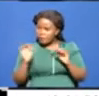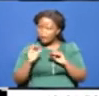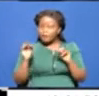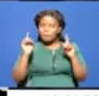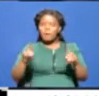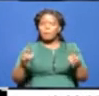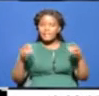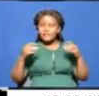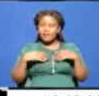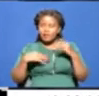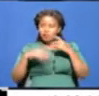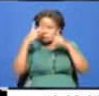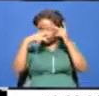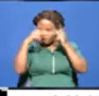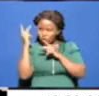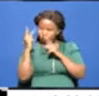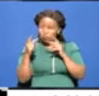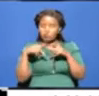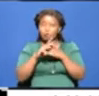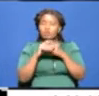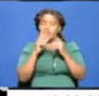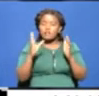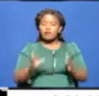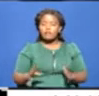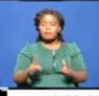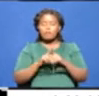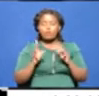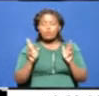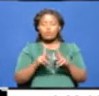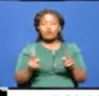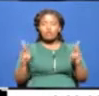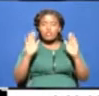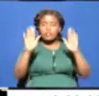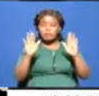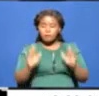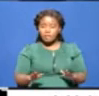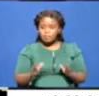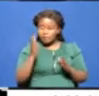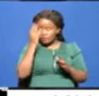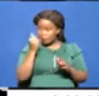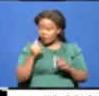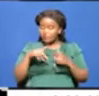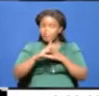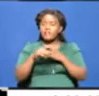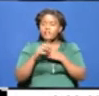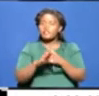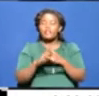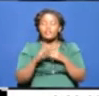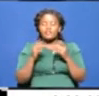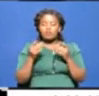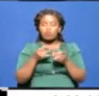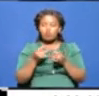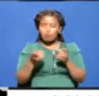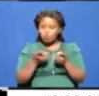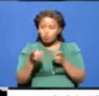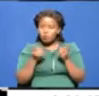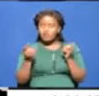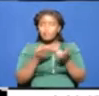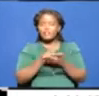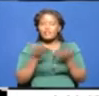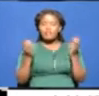practice, and therefore it's very important that engineering is regulated in every country. And this is one of the things that